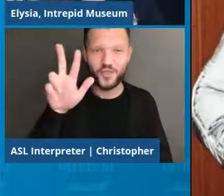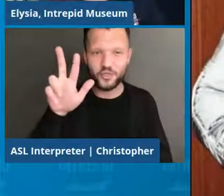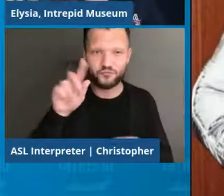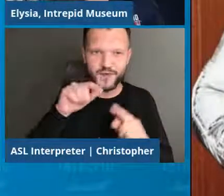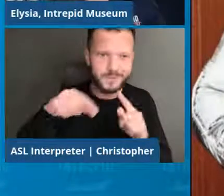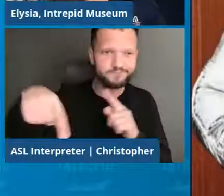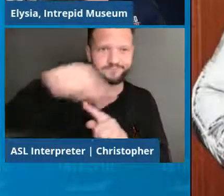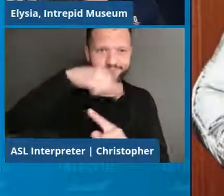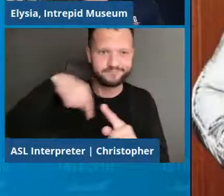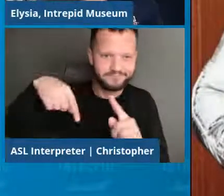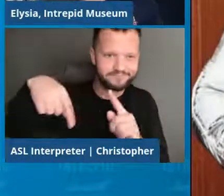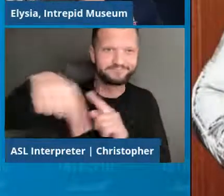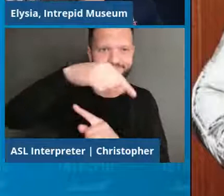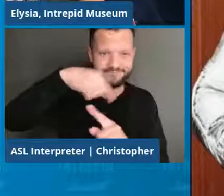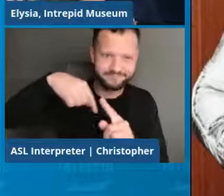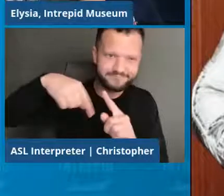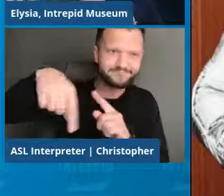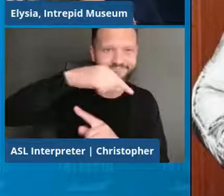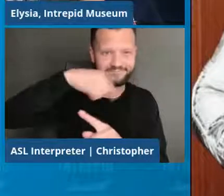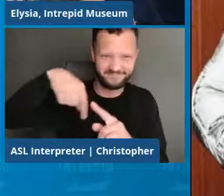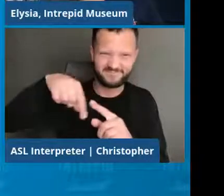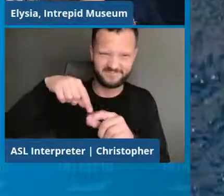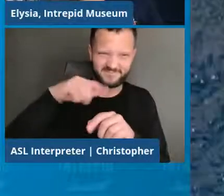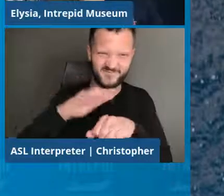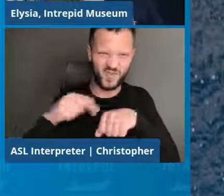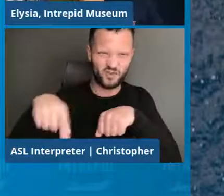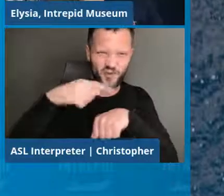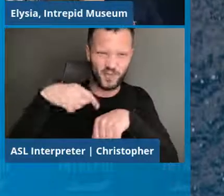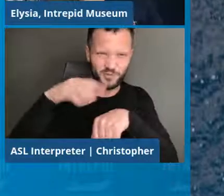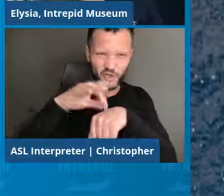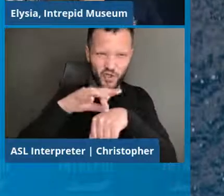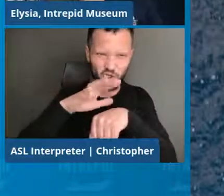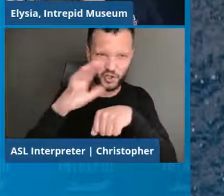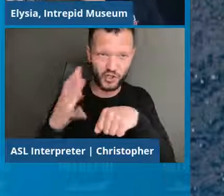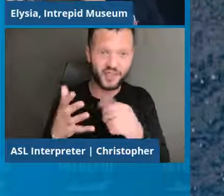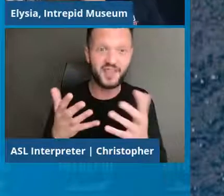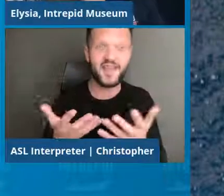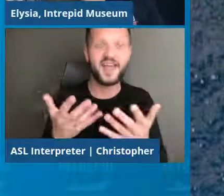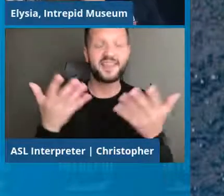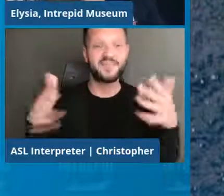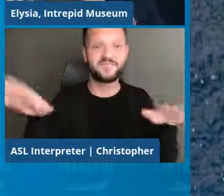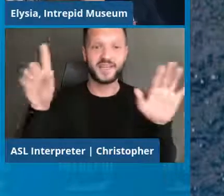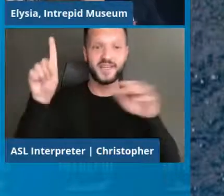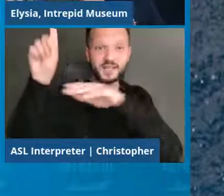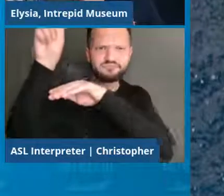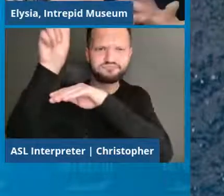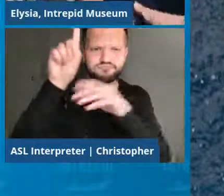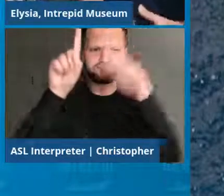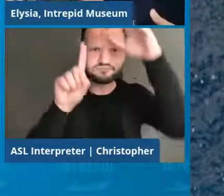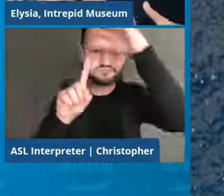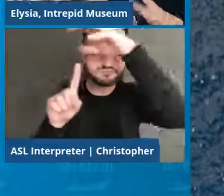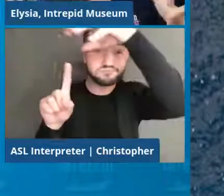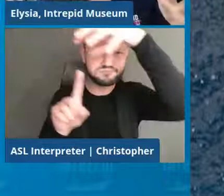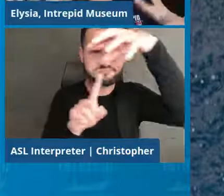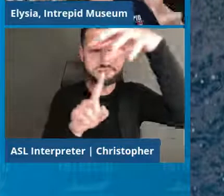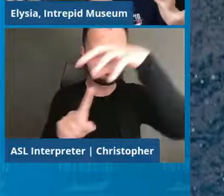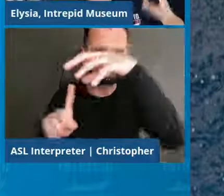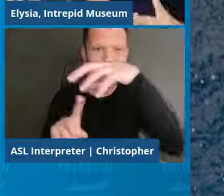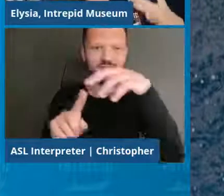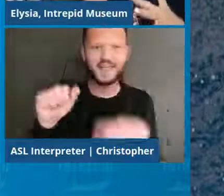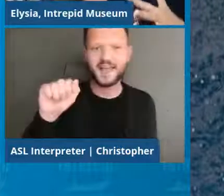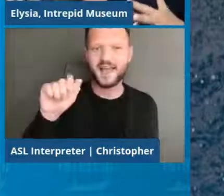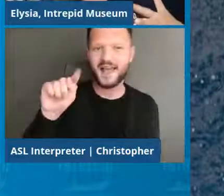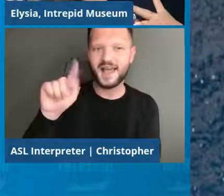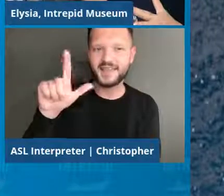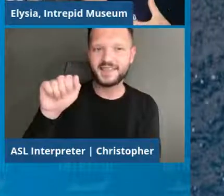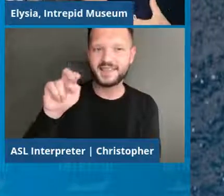Earth before then safely splashing down into the Atlantic Ocean. Now, they figured, the water would be a nice, somewhat